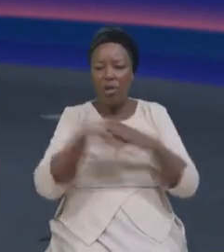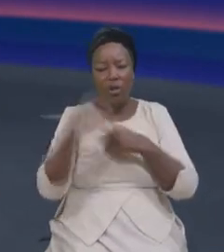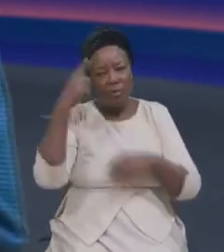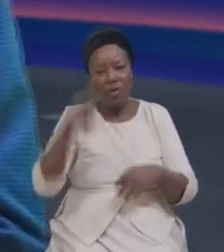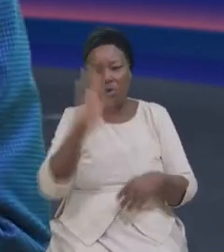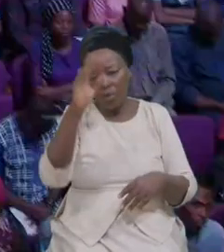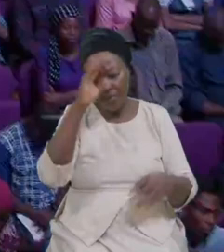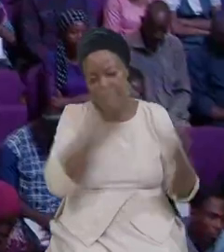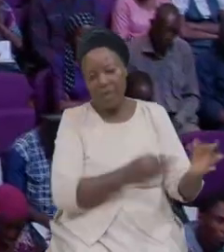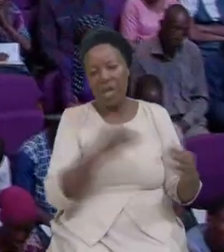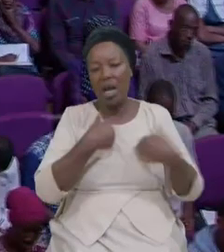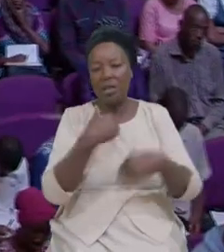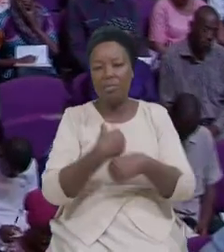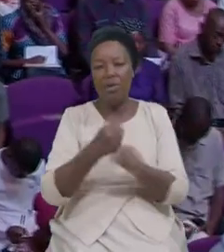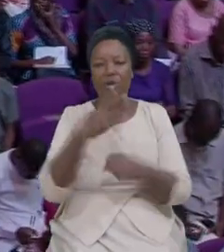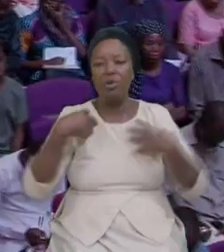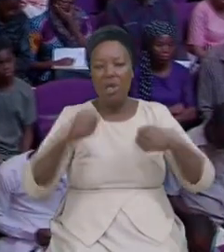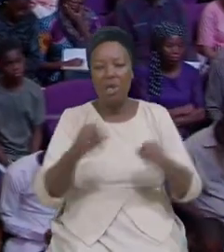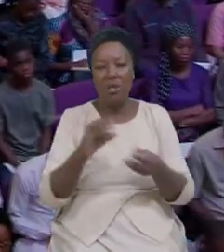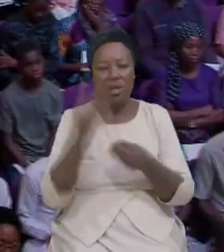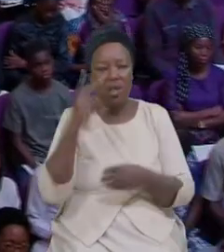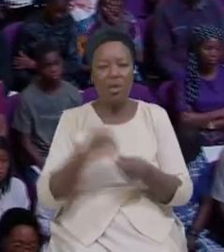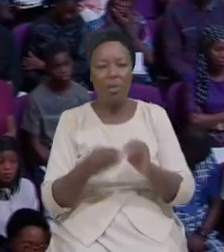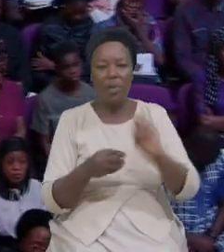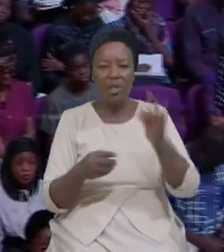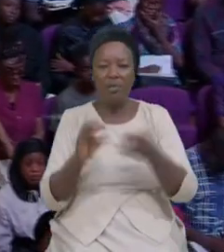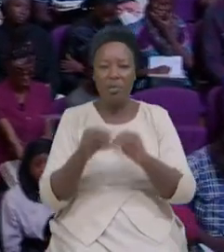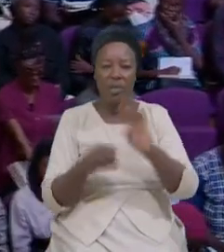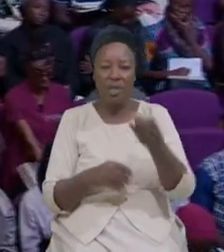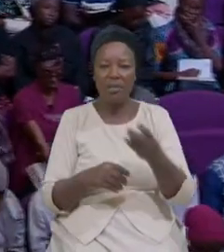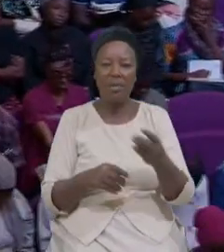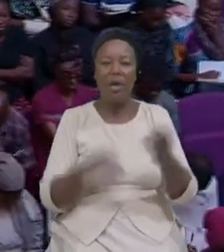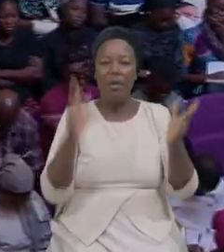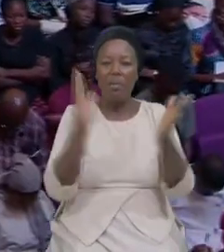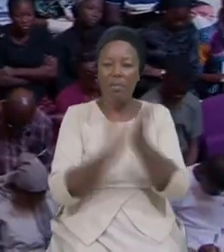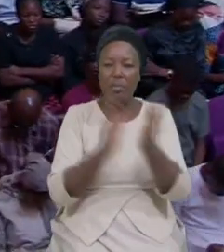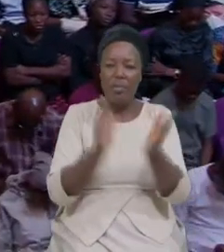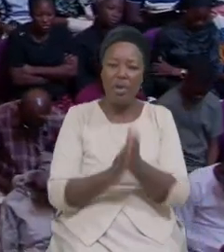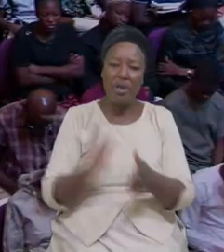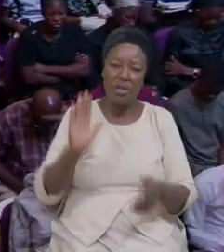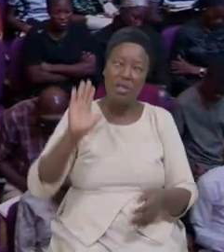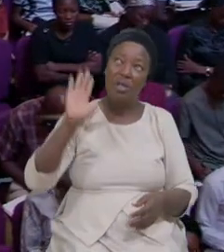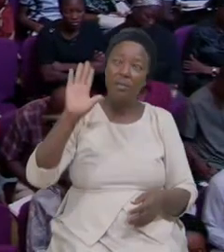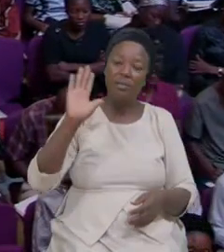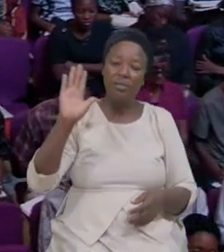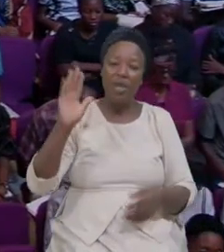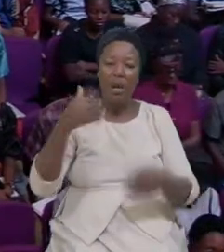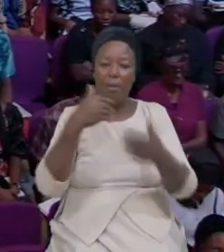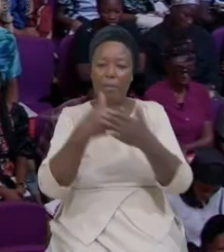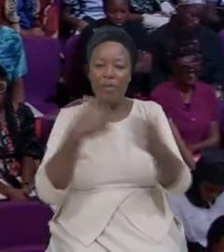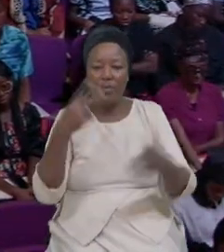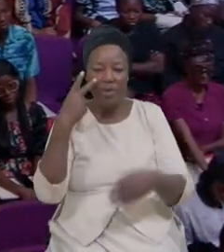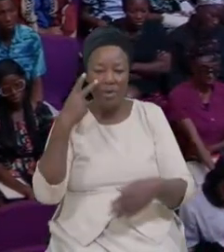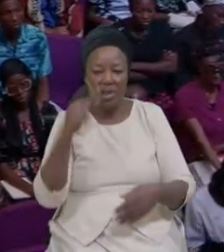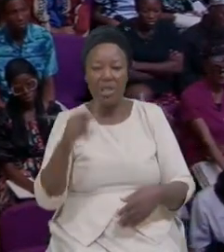you whole. Look at number 7. In number 7, praise him before seeing the tree